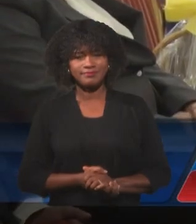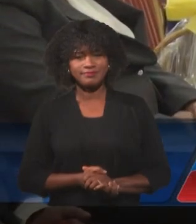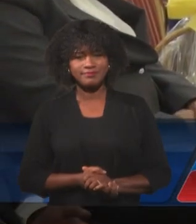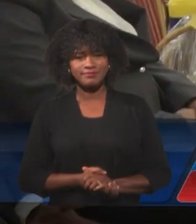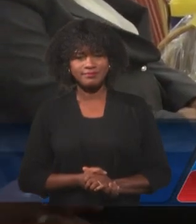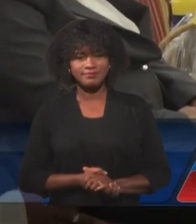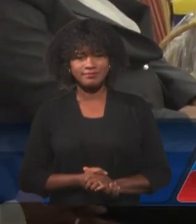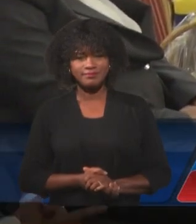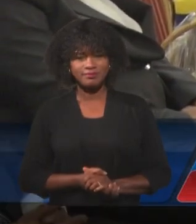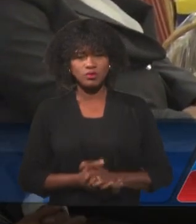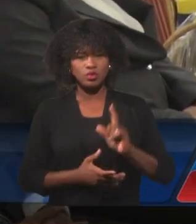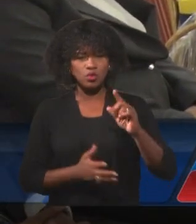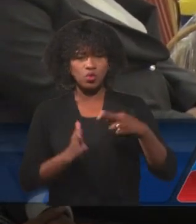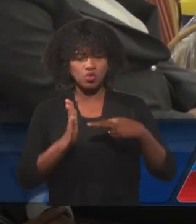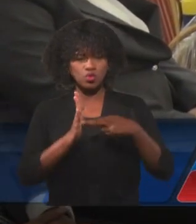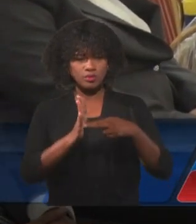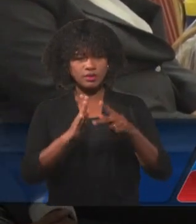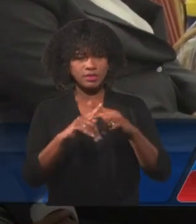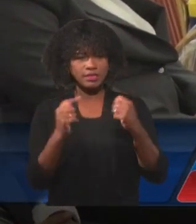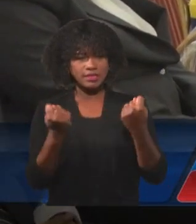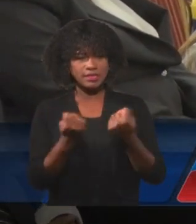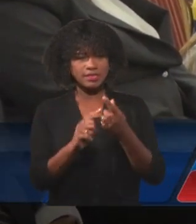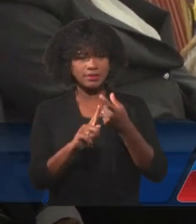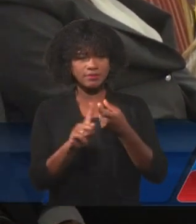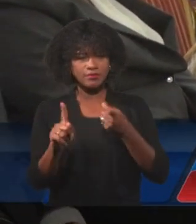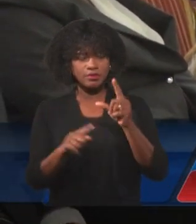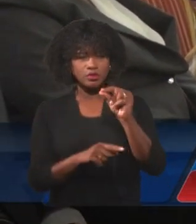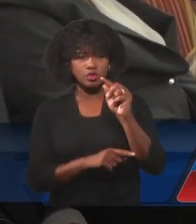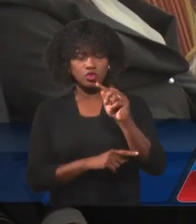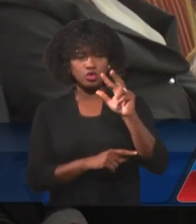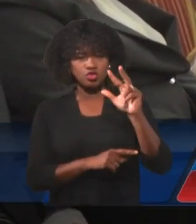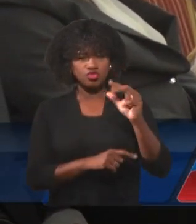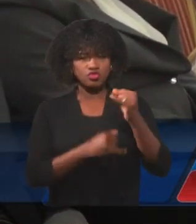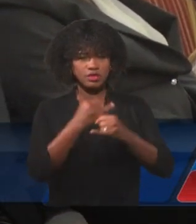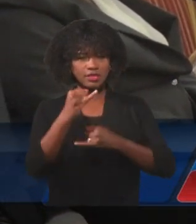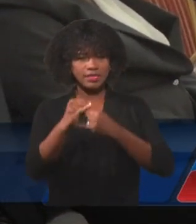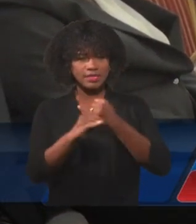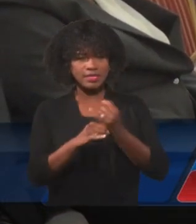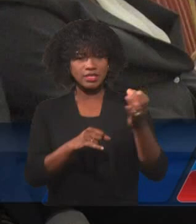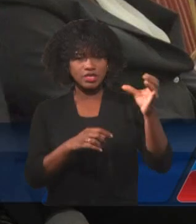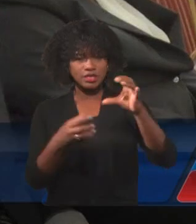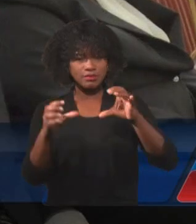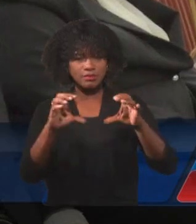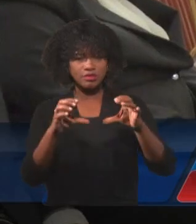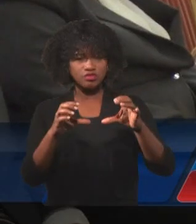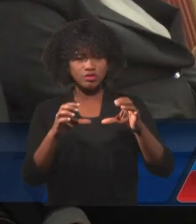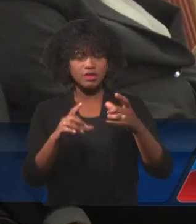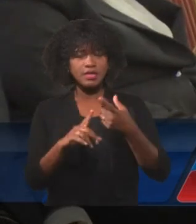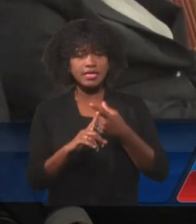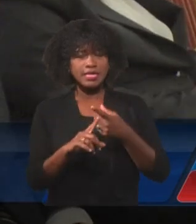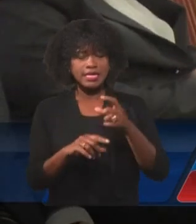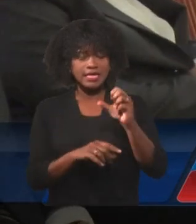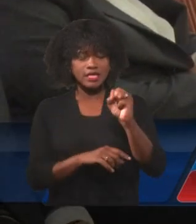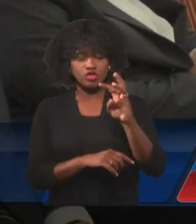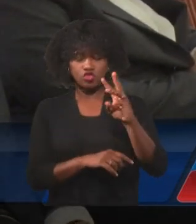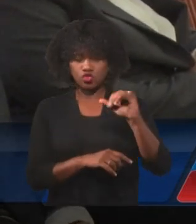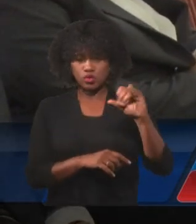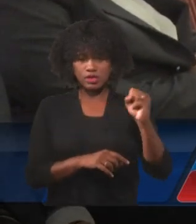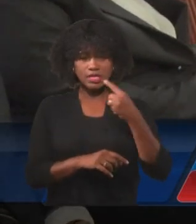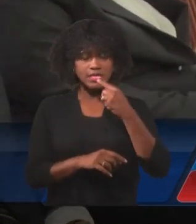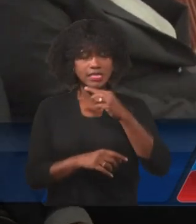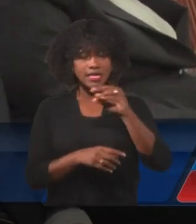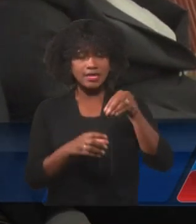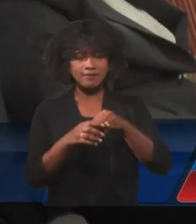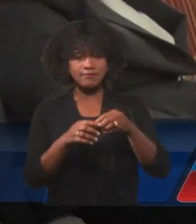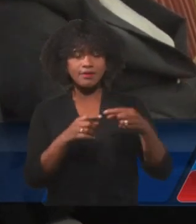A member of the representative team at the 2023 International Chemistry Olympiad in Switzerland said that participating in the